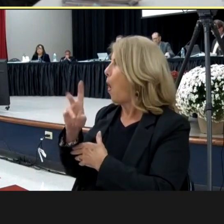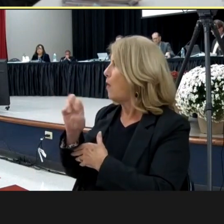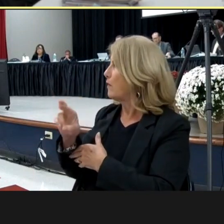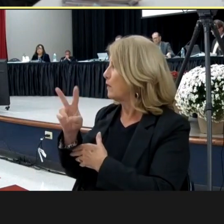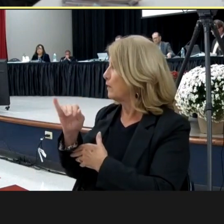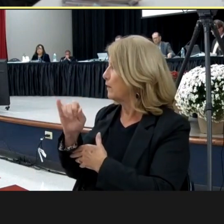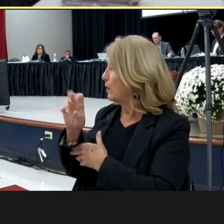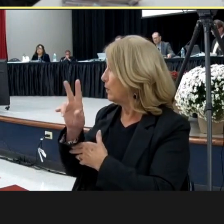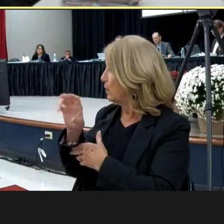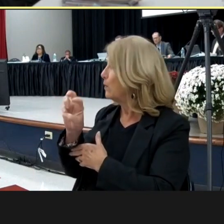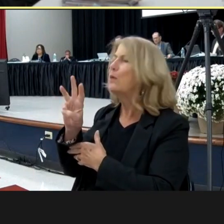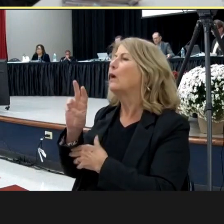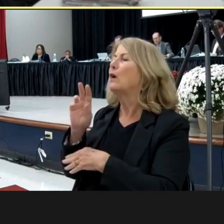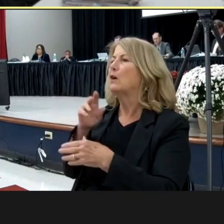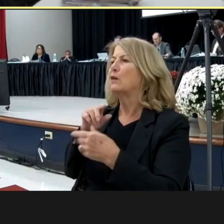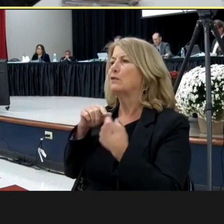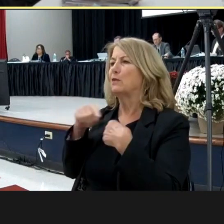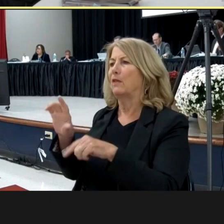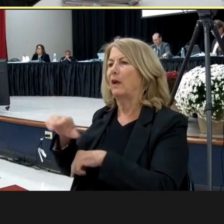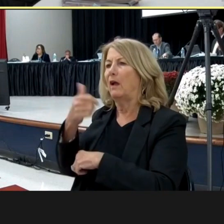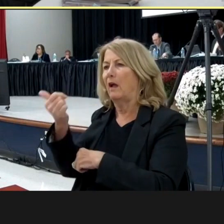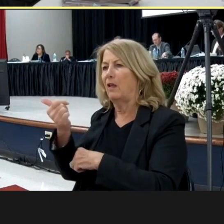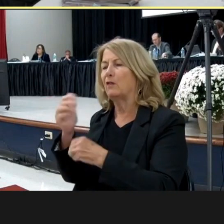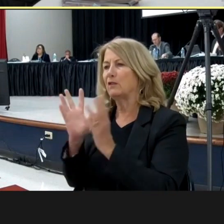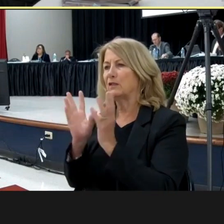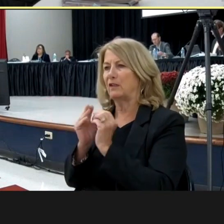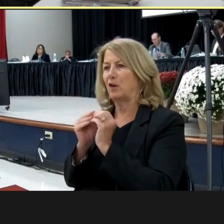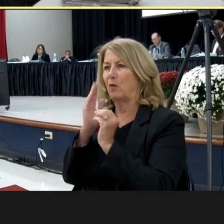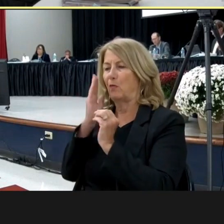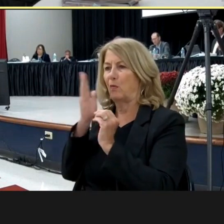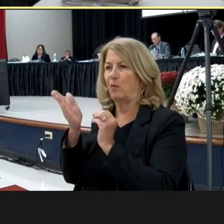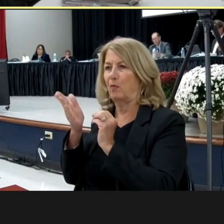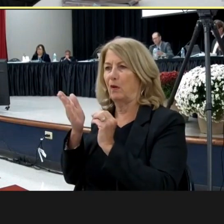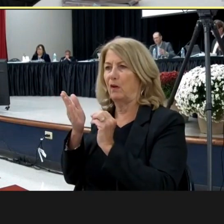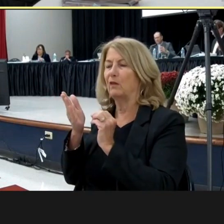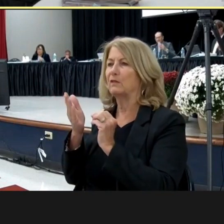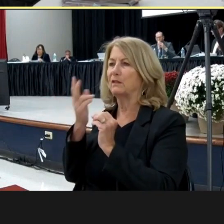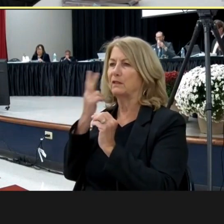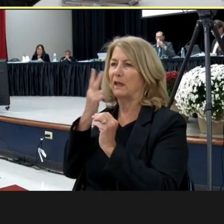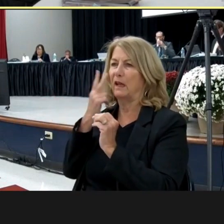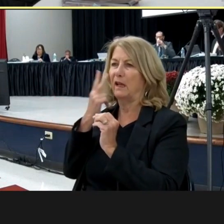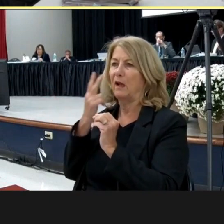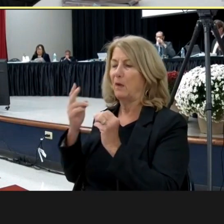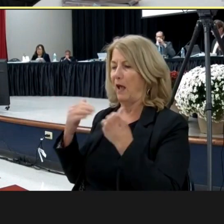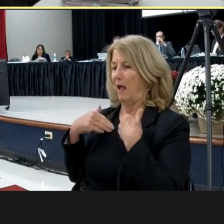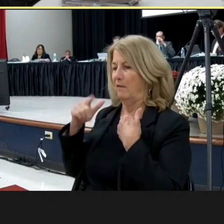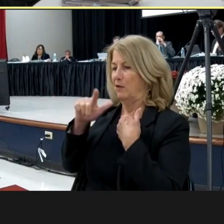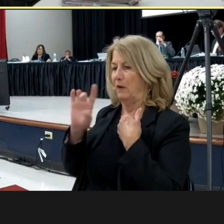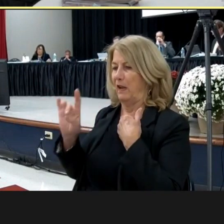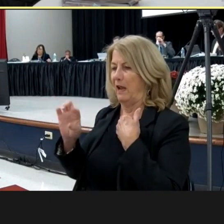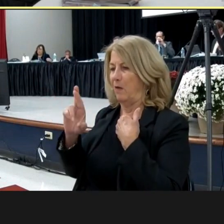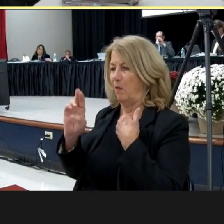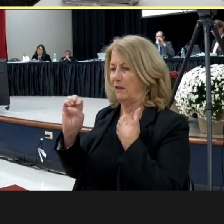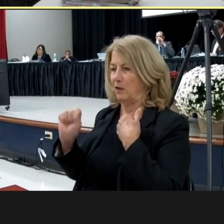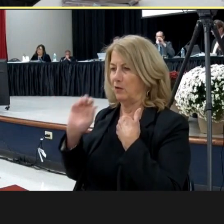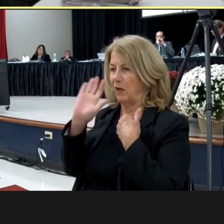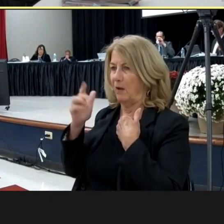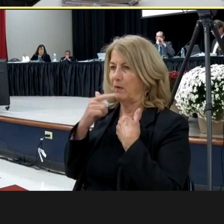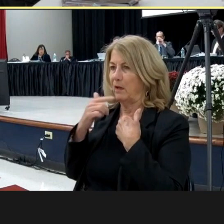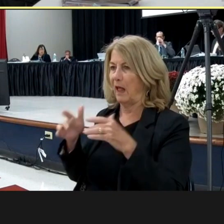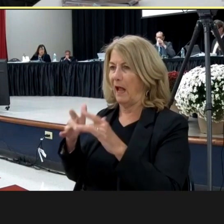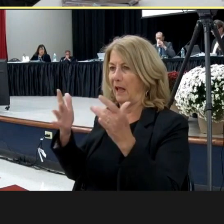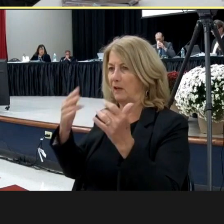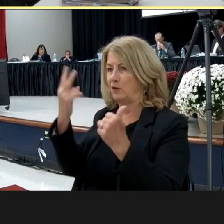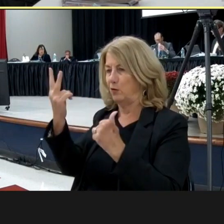ear as the afternoon rolls on. We have 28 resolutions, and I'm going to take a moment just to highlight 2 of them that I